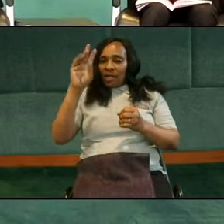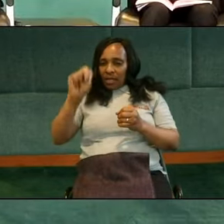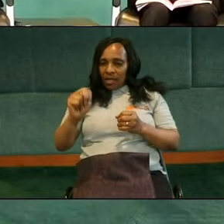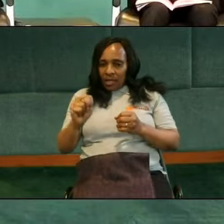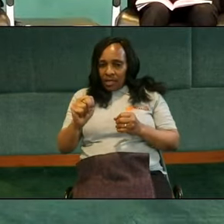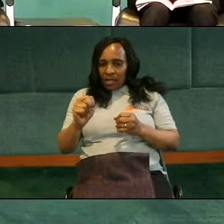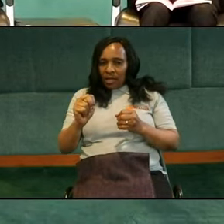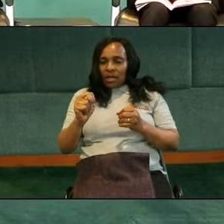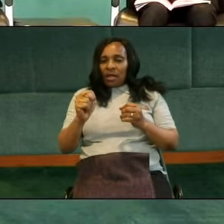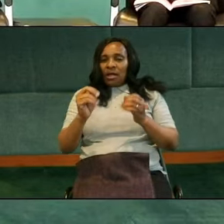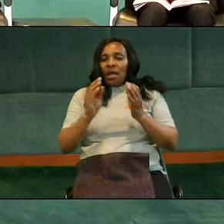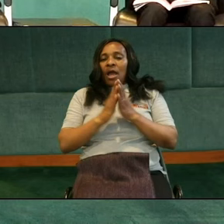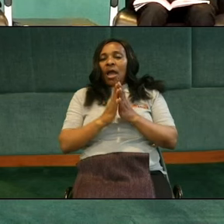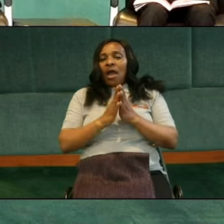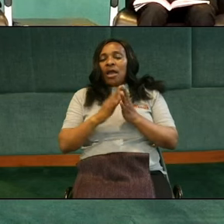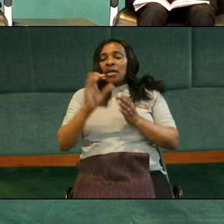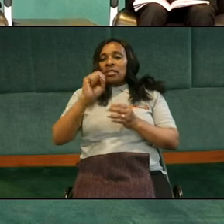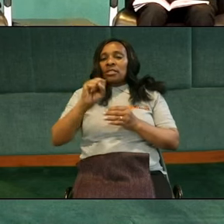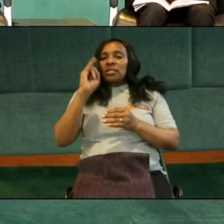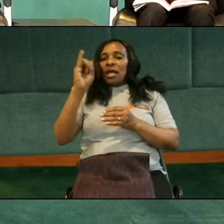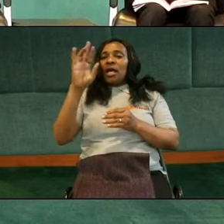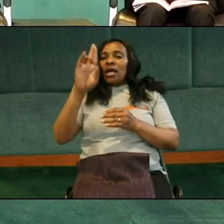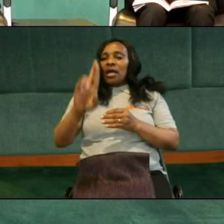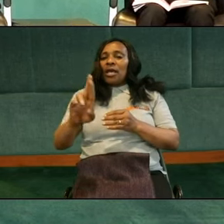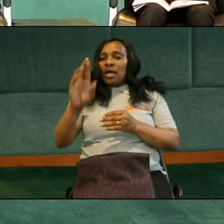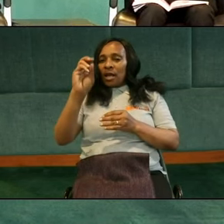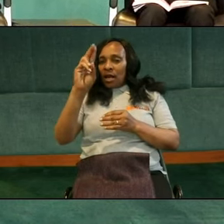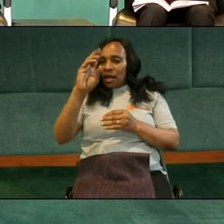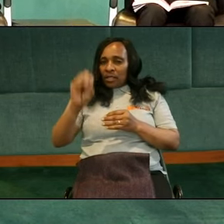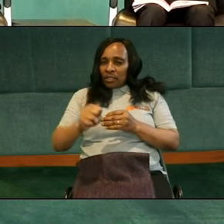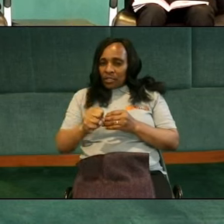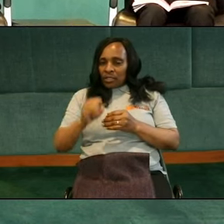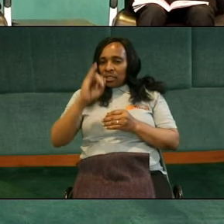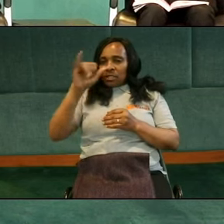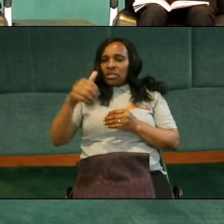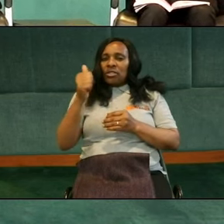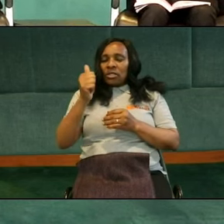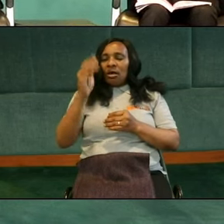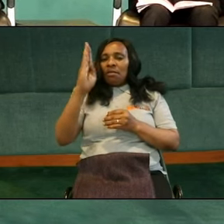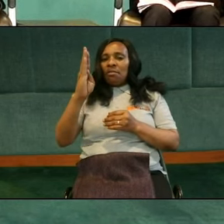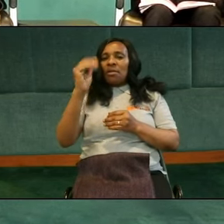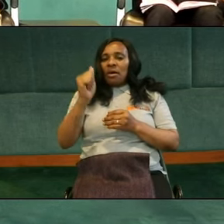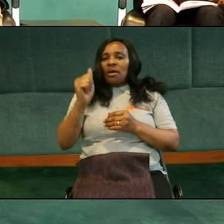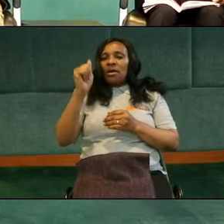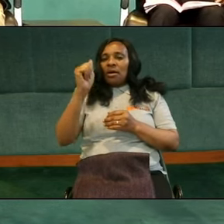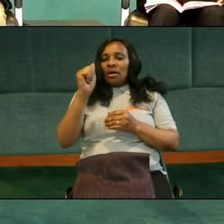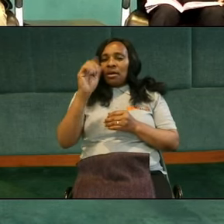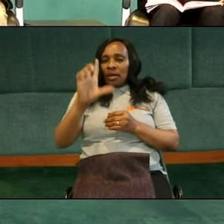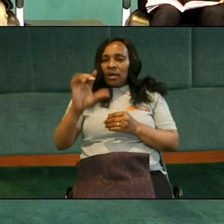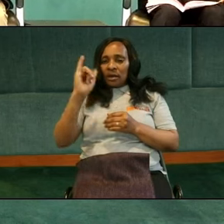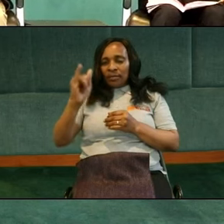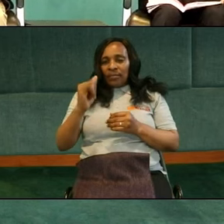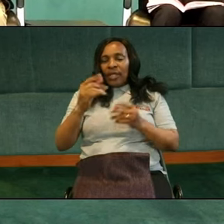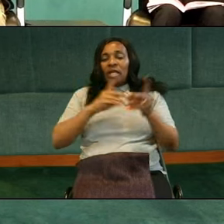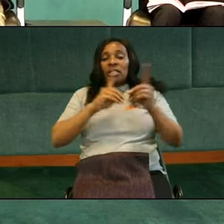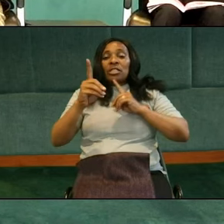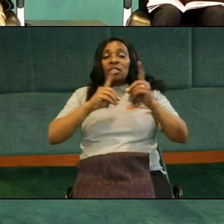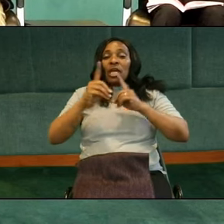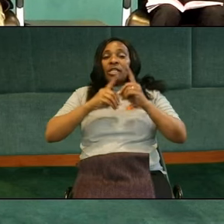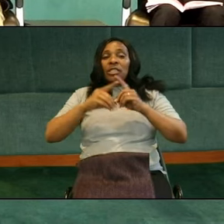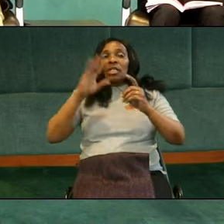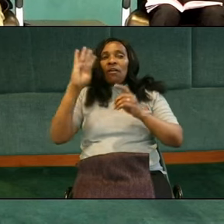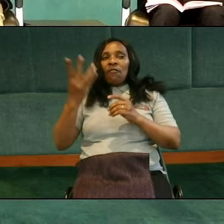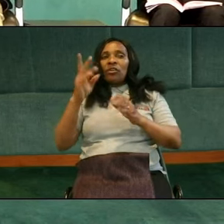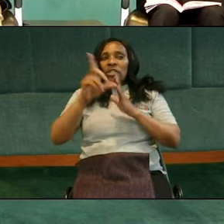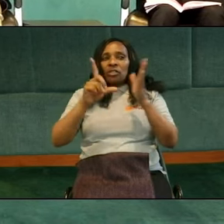have Benithian Silas. Mm-hmm. Finley Chabari. Thank you. And we'll be discussing the fourth lesson of this